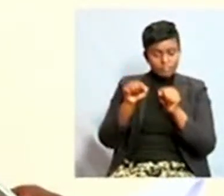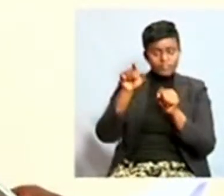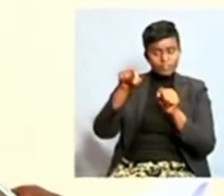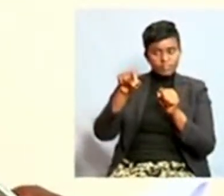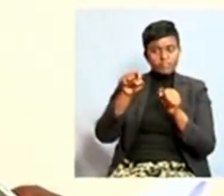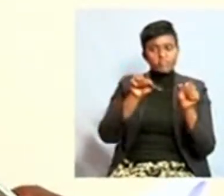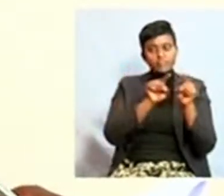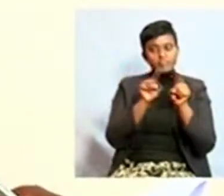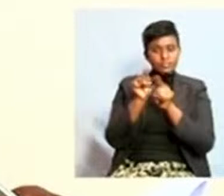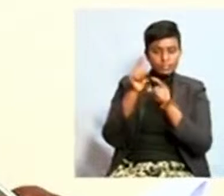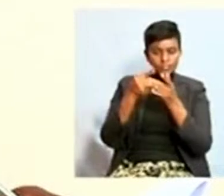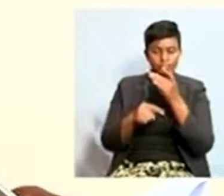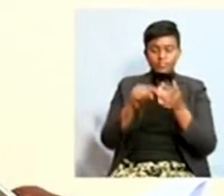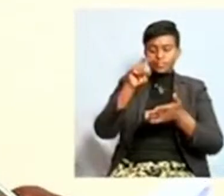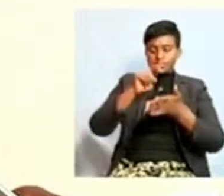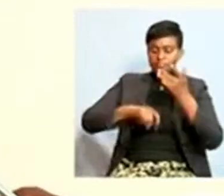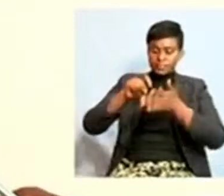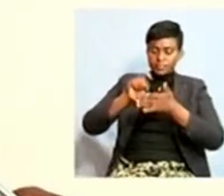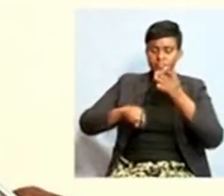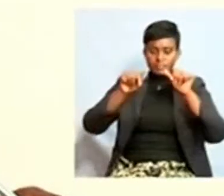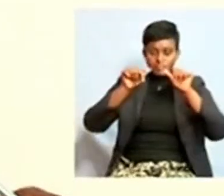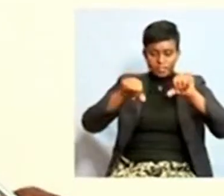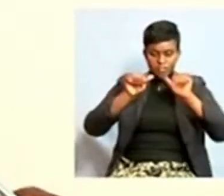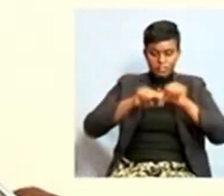also a cost-benefit analysis,